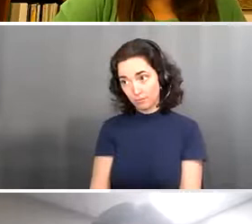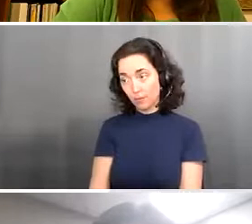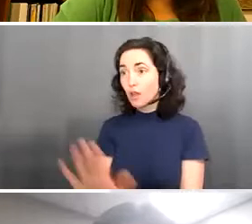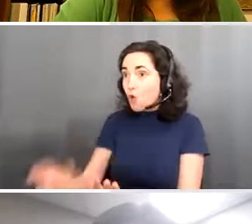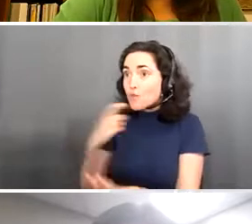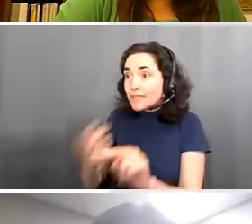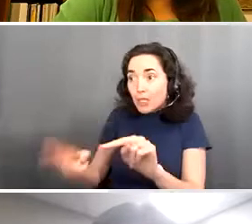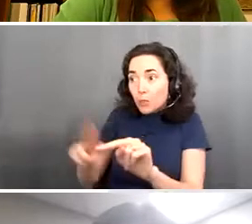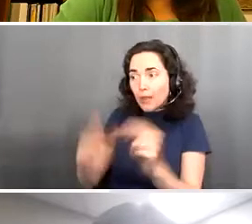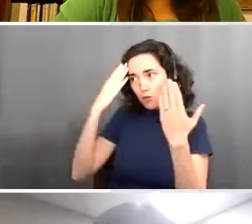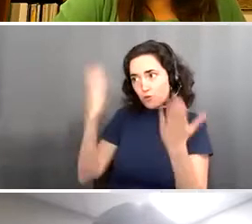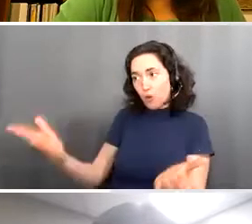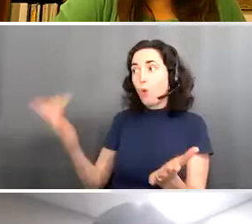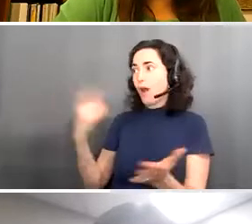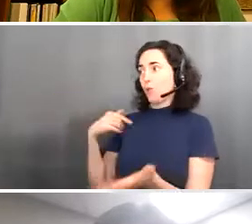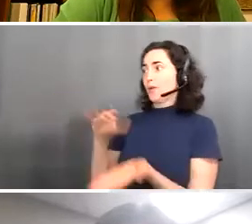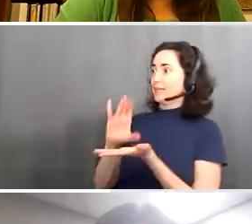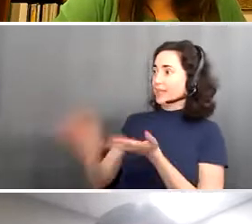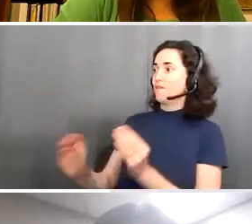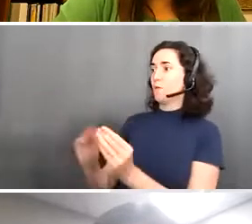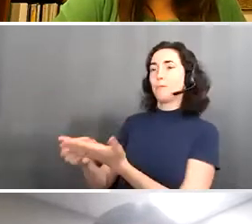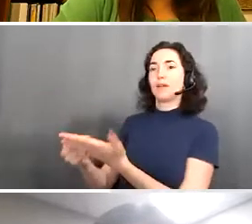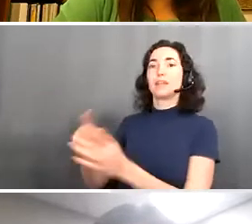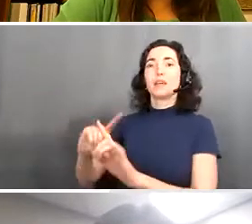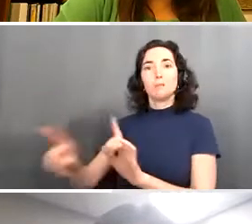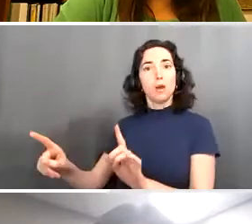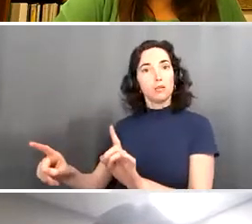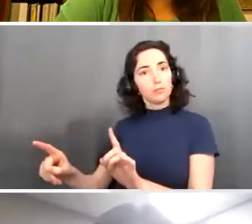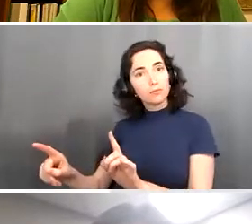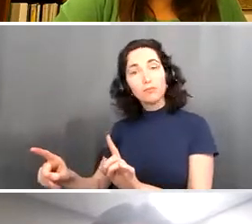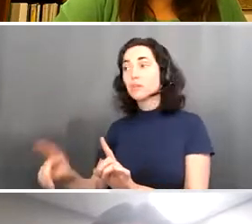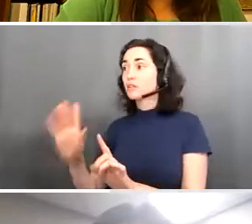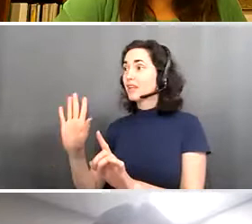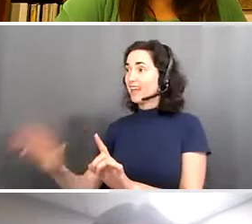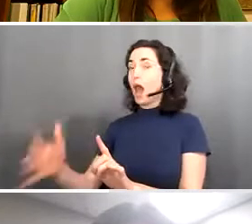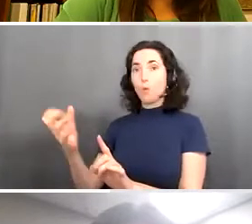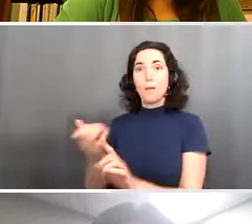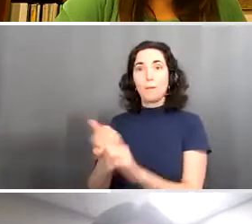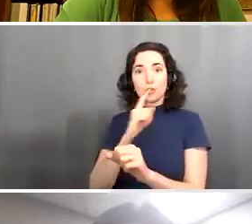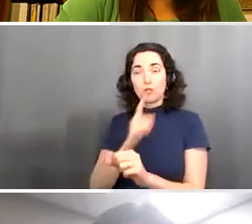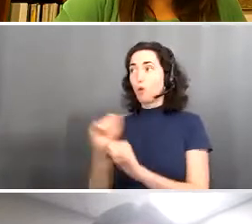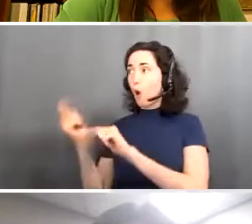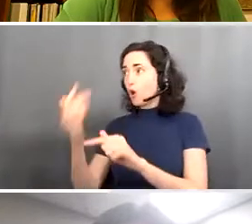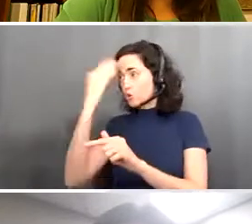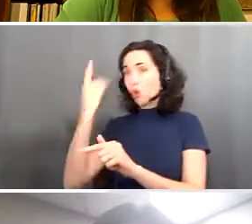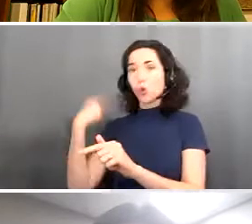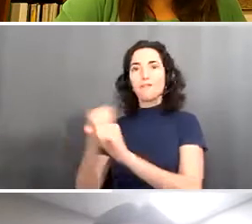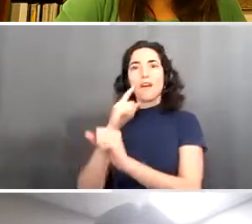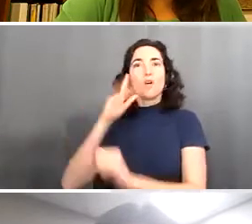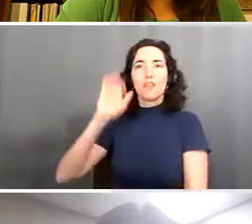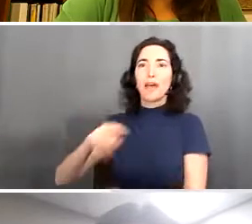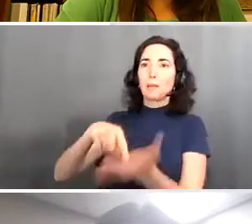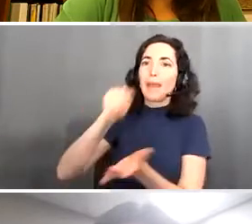recently increased it since we gave more money, but I made sure that provider knew that's what we were fighting for. But I just would like to know how